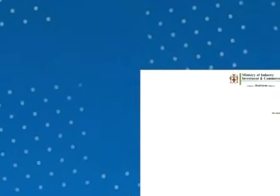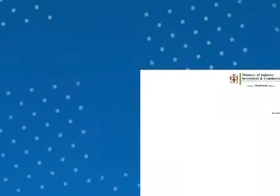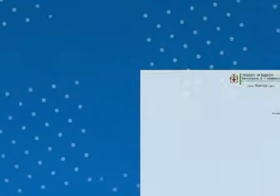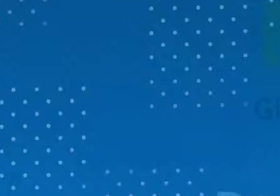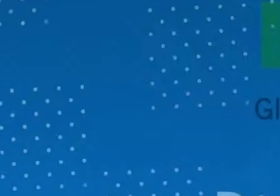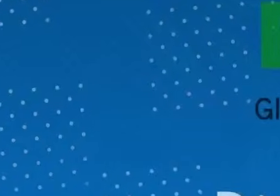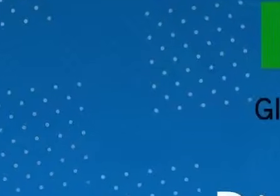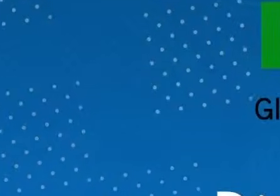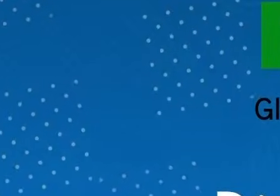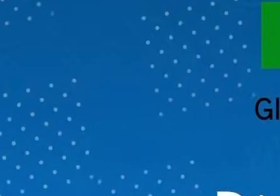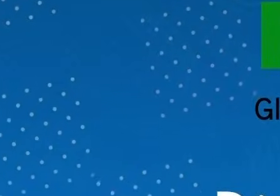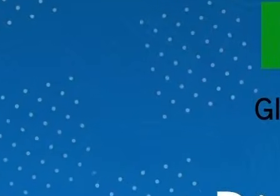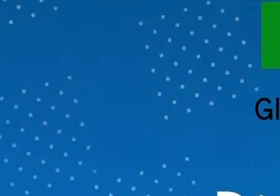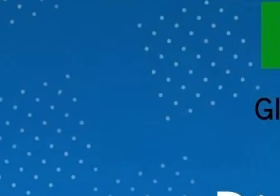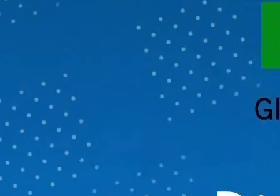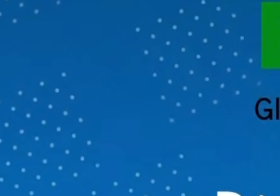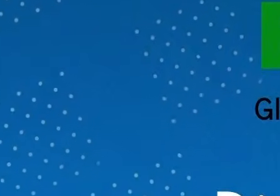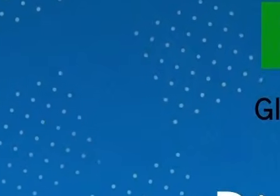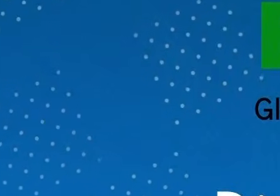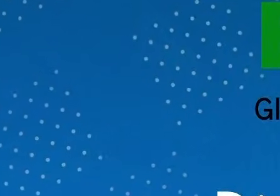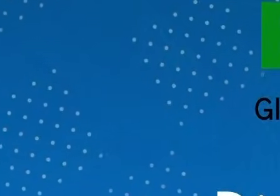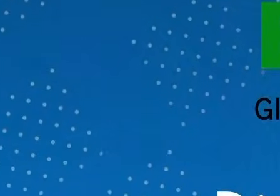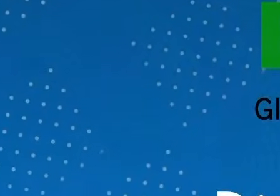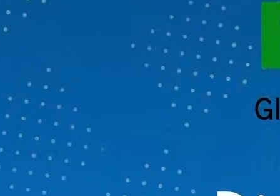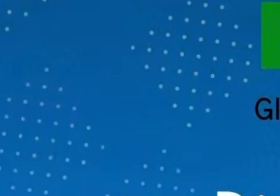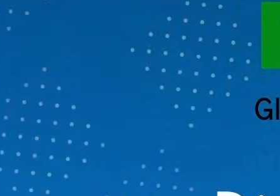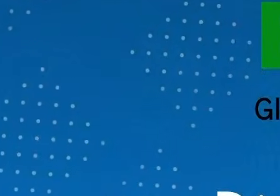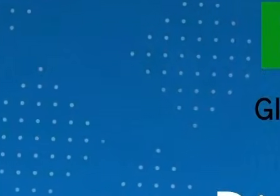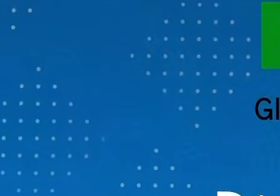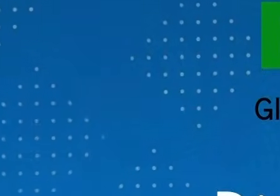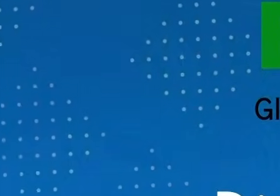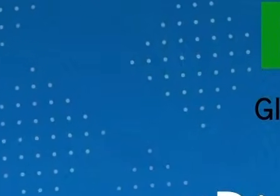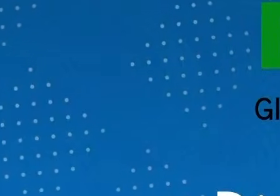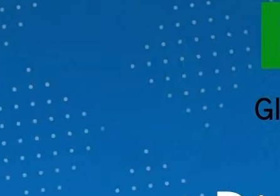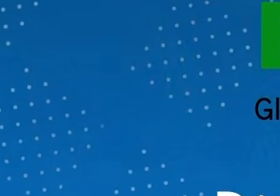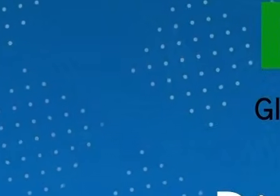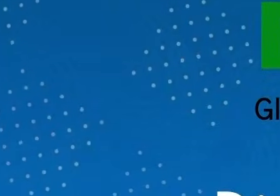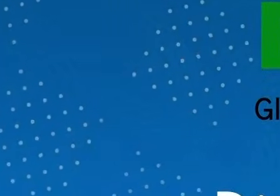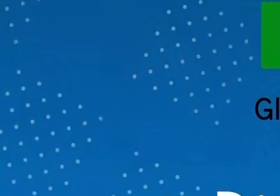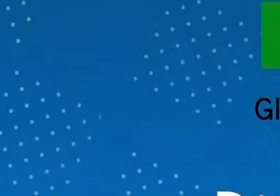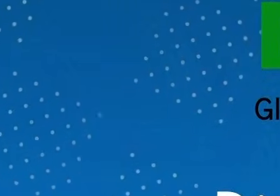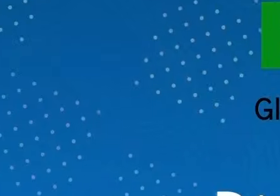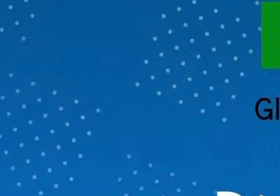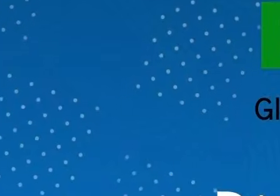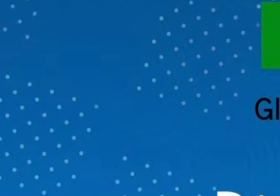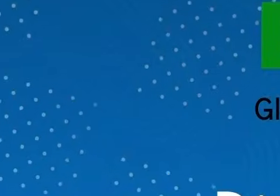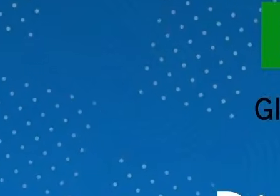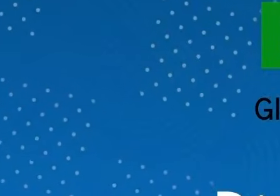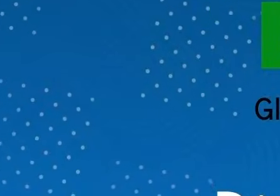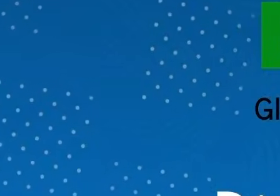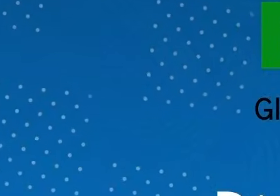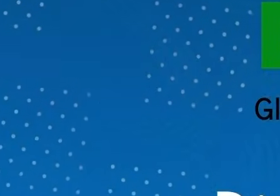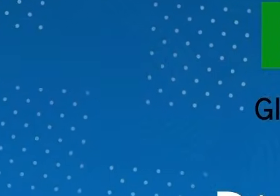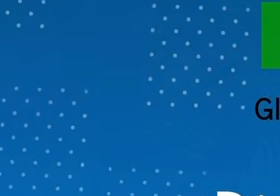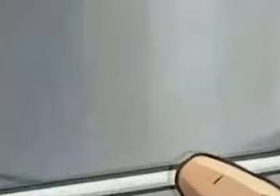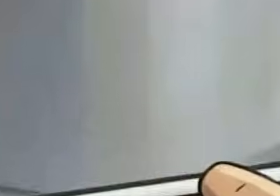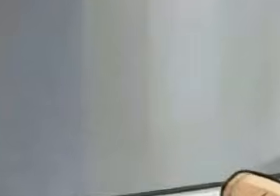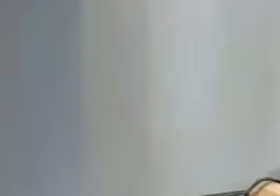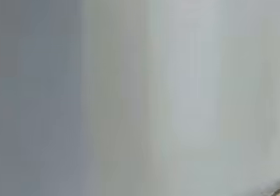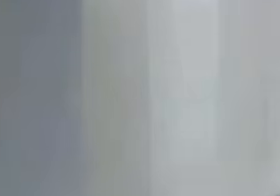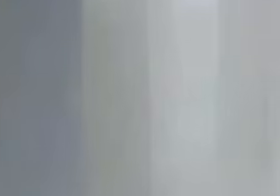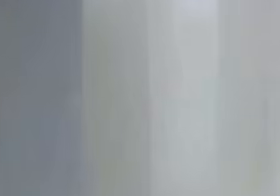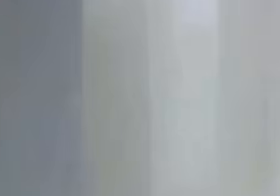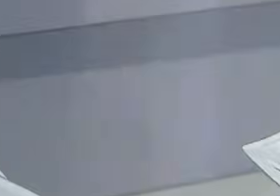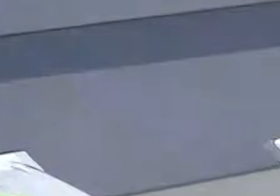secure. Through Export Jamaica, you can discover all there is to know about exporting and grow your business sustainably. From